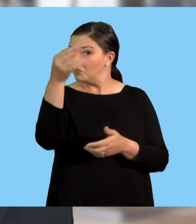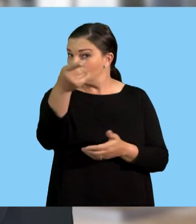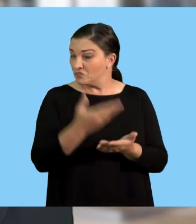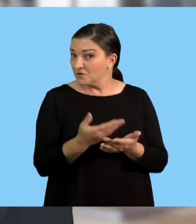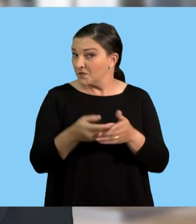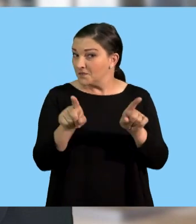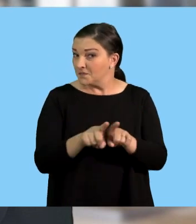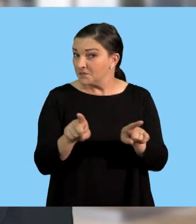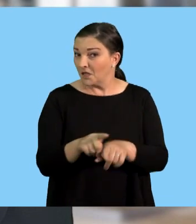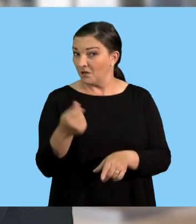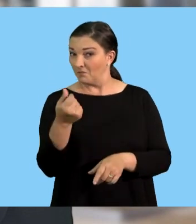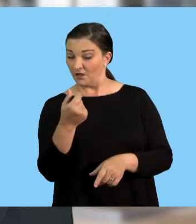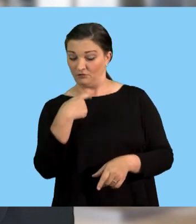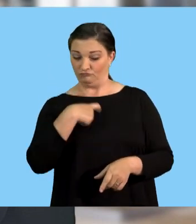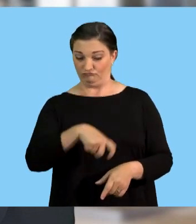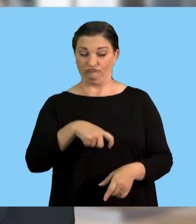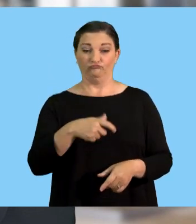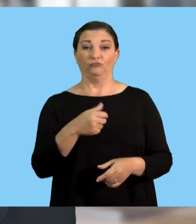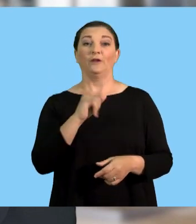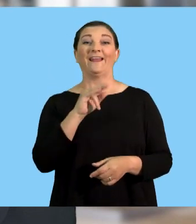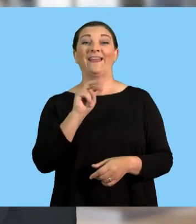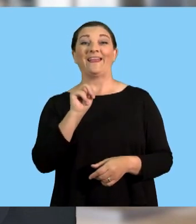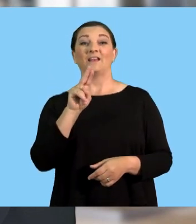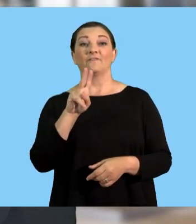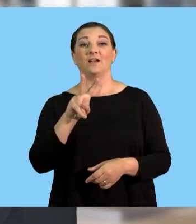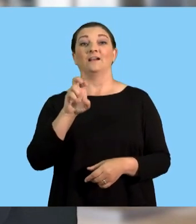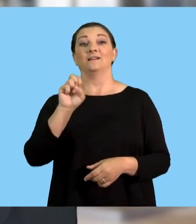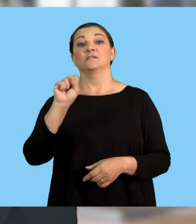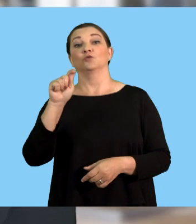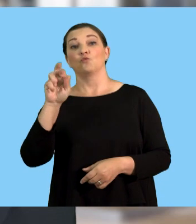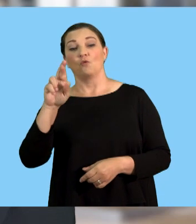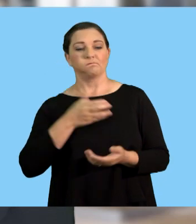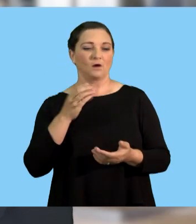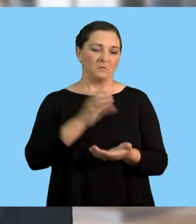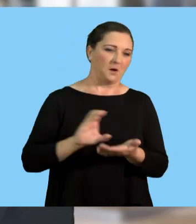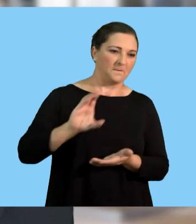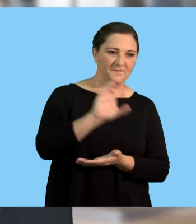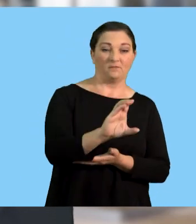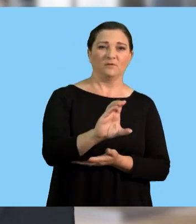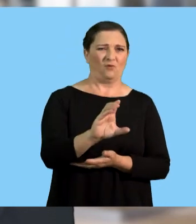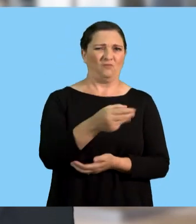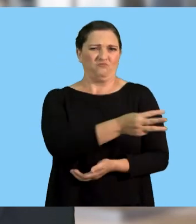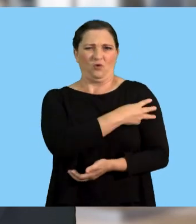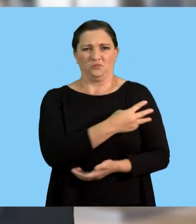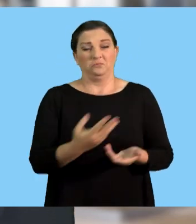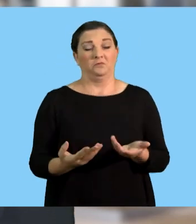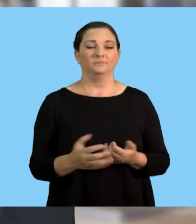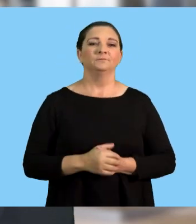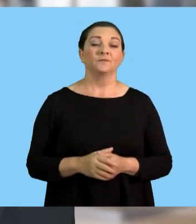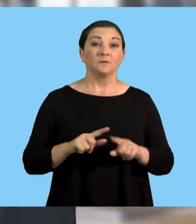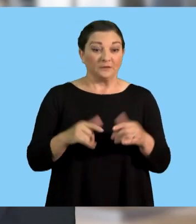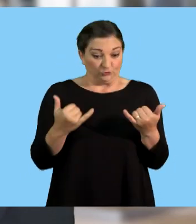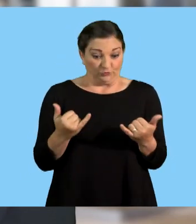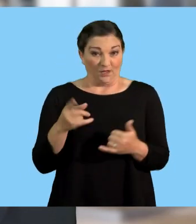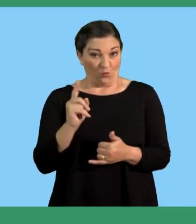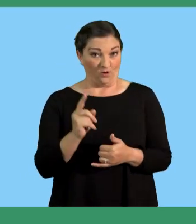future, become the investor, not the boss. Now, lesson objectives. This is what we should know by the end